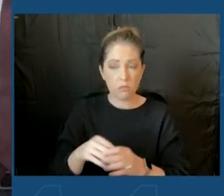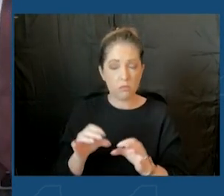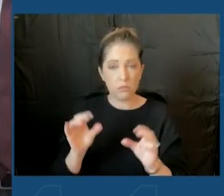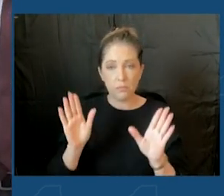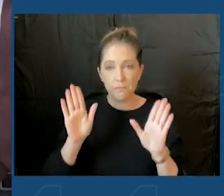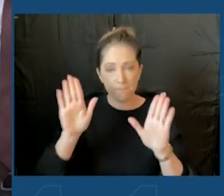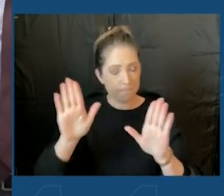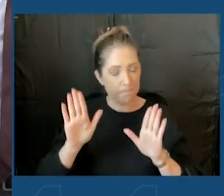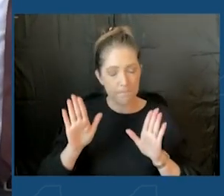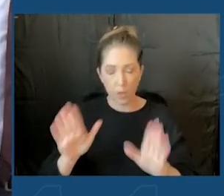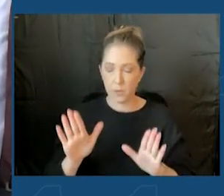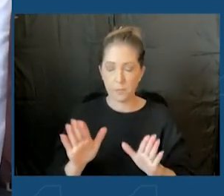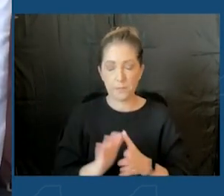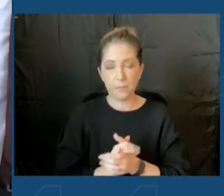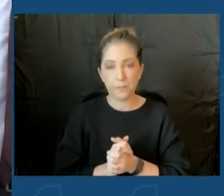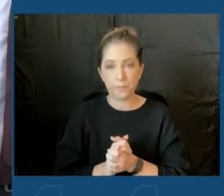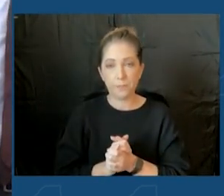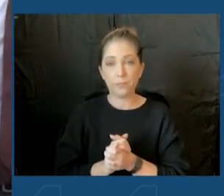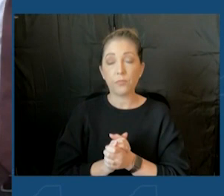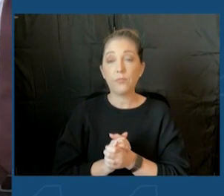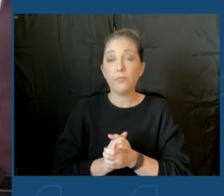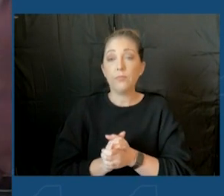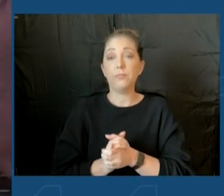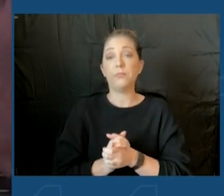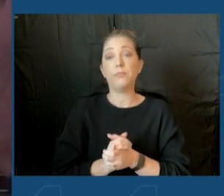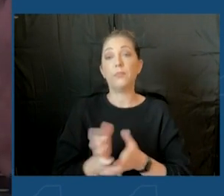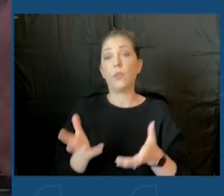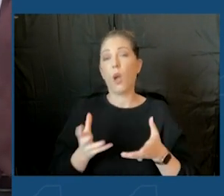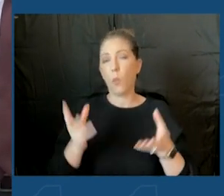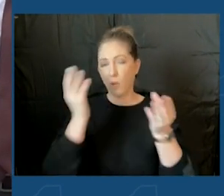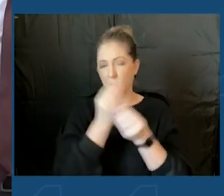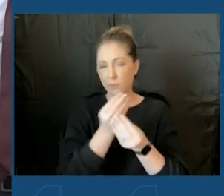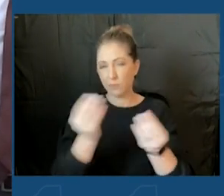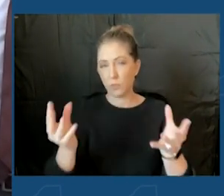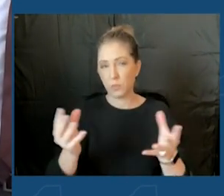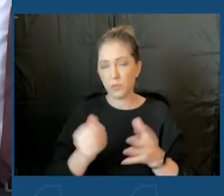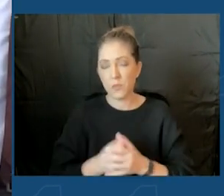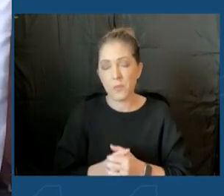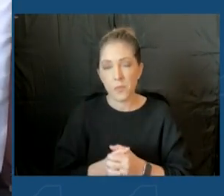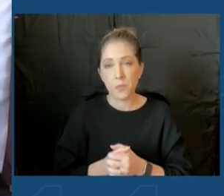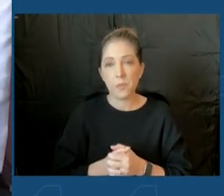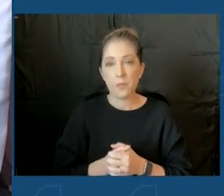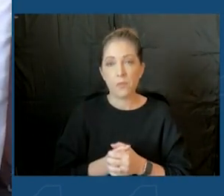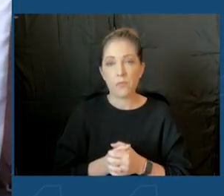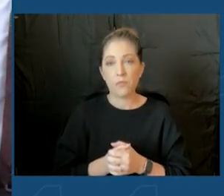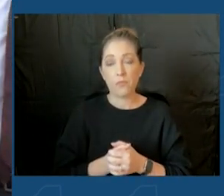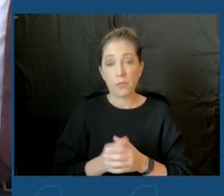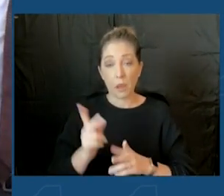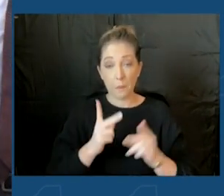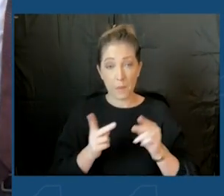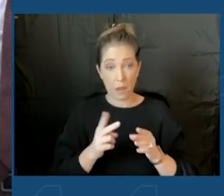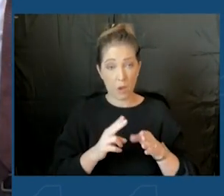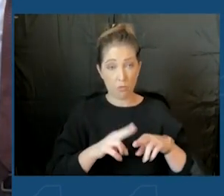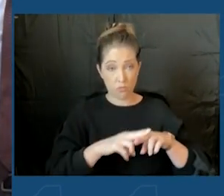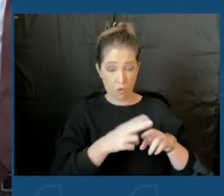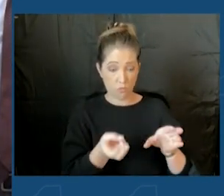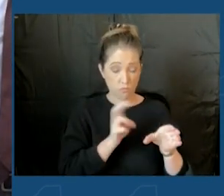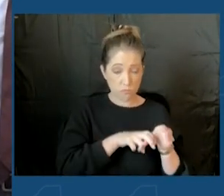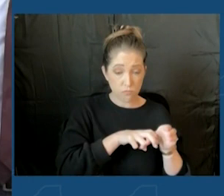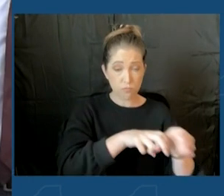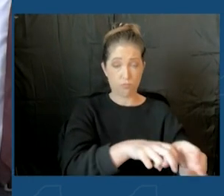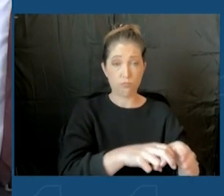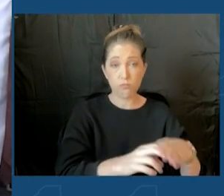incredible. And I'll also say that our riders who we cherish deserve to have not